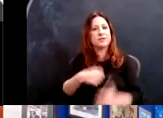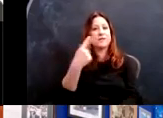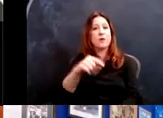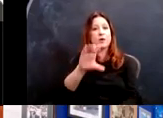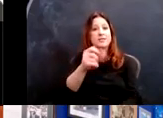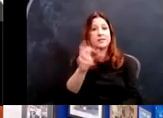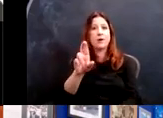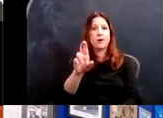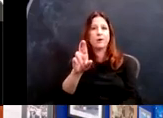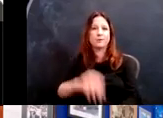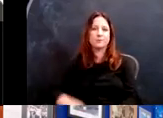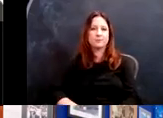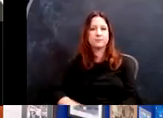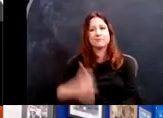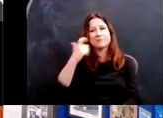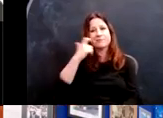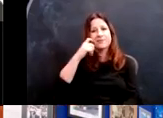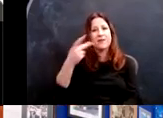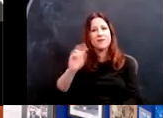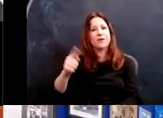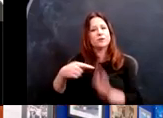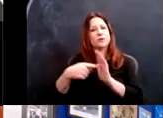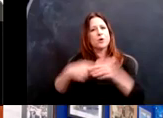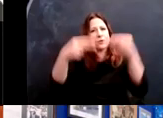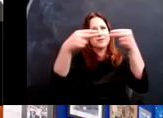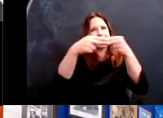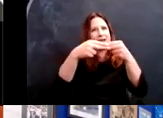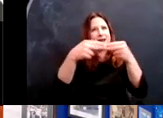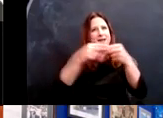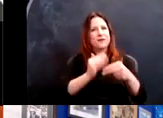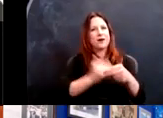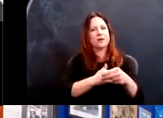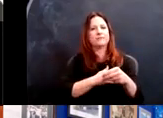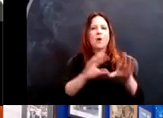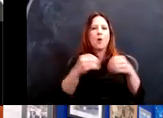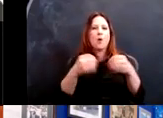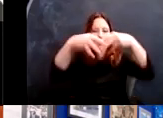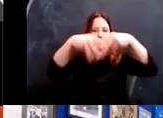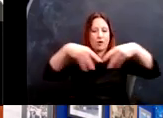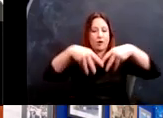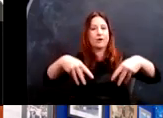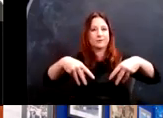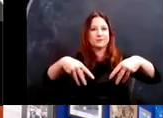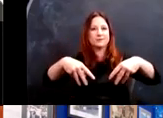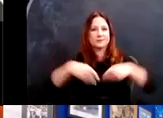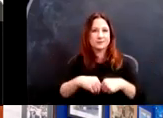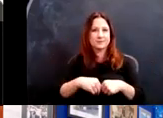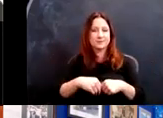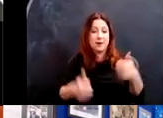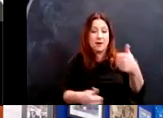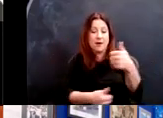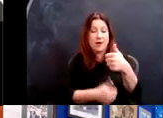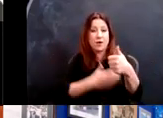Phil shared that slide of our kind of organizational chart with you. And under